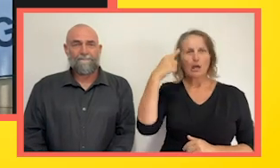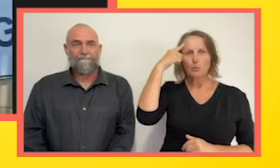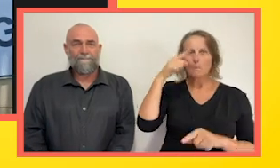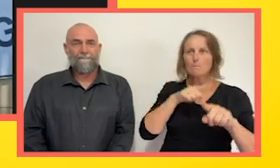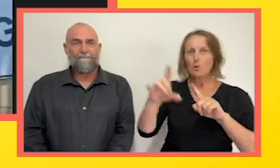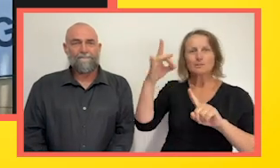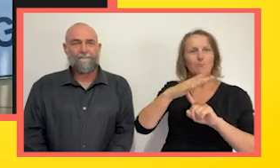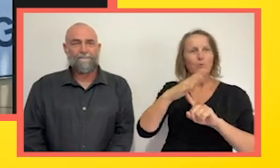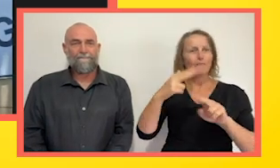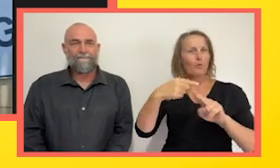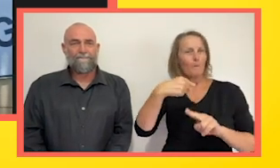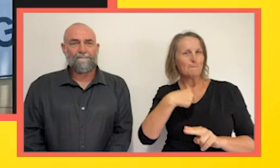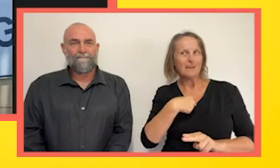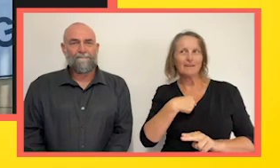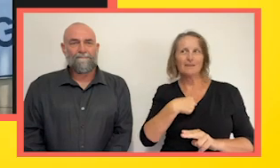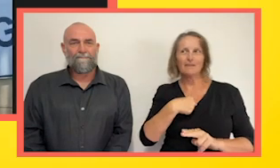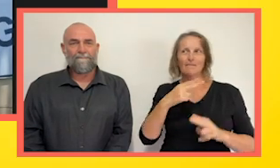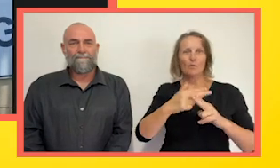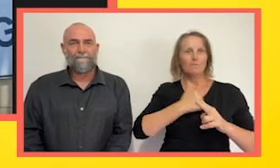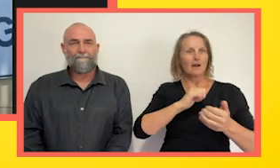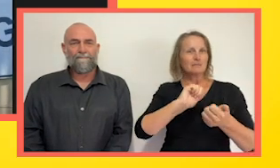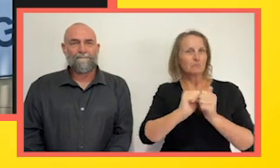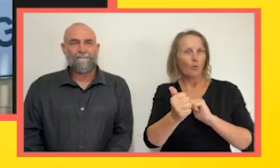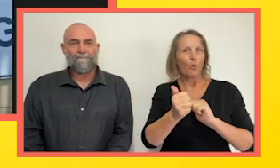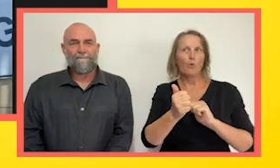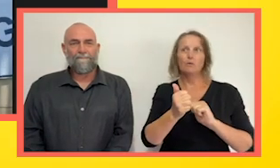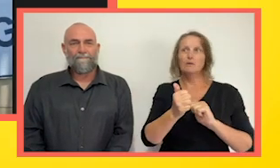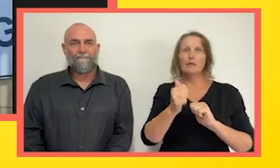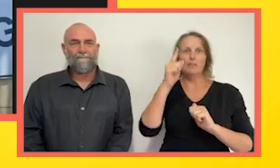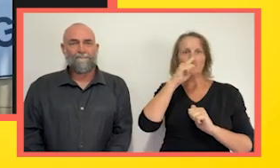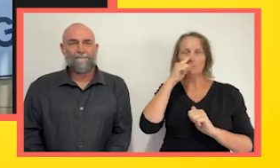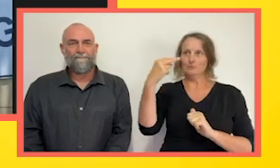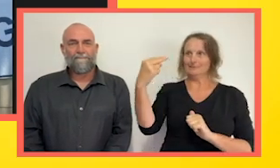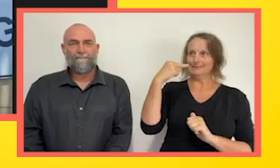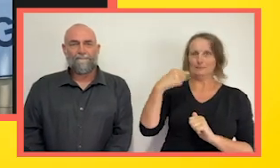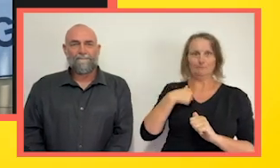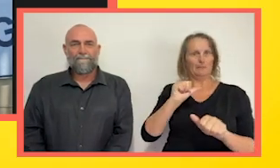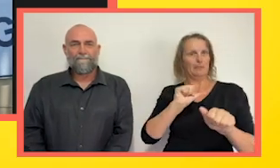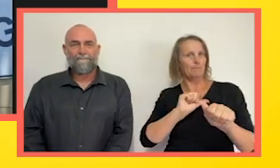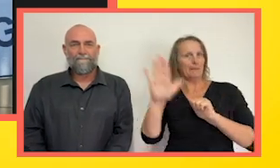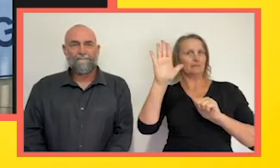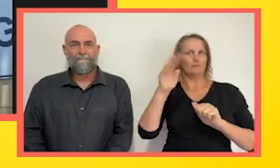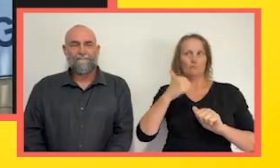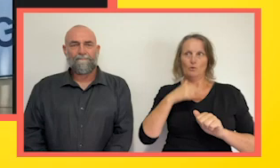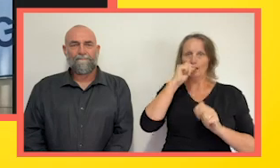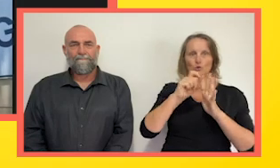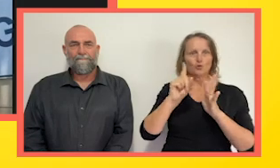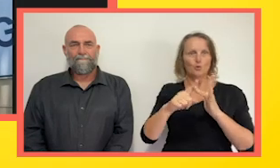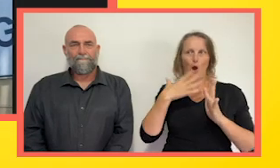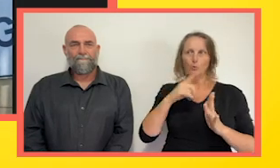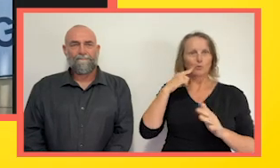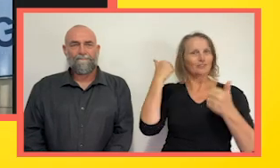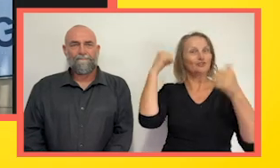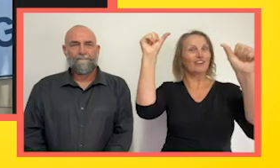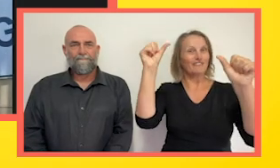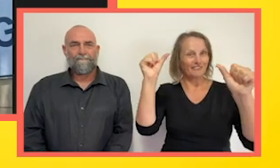important thing for me to achieve in my career was to kind of be recognised as the best at what I do. That's something that I really wanted to